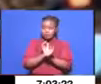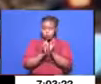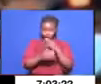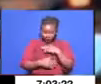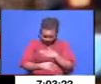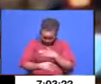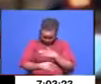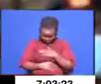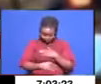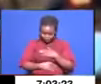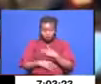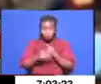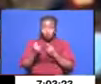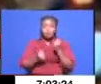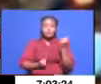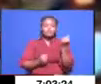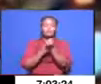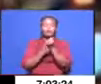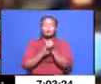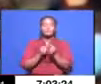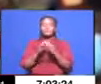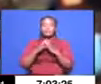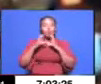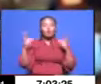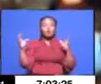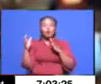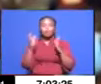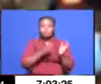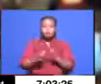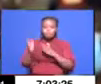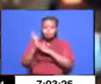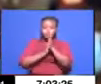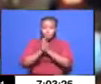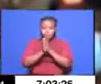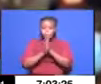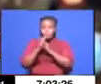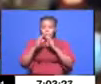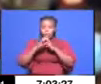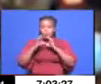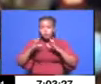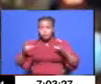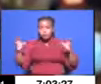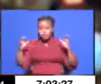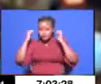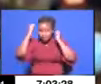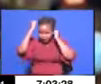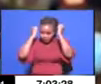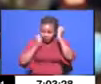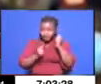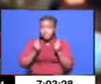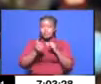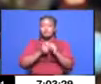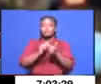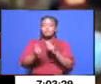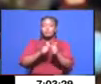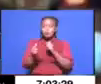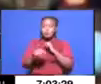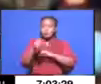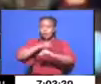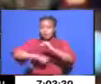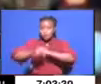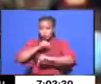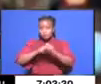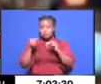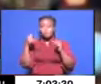realize the long-cherished dream of broadening KDF sporting disciplines towards solidification